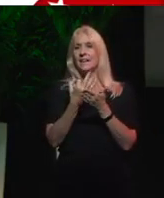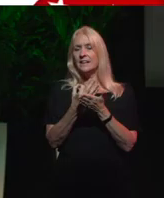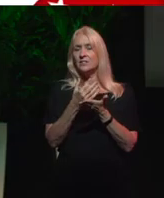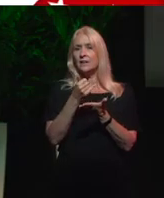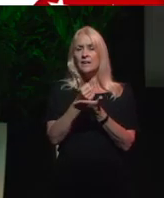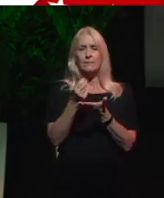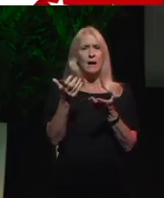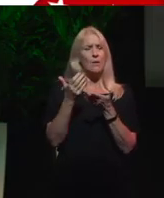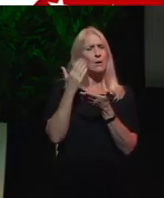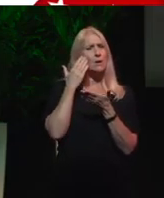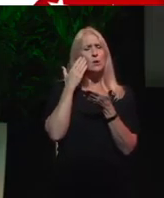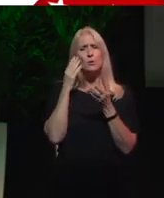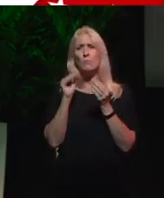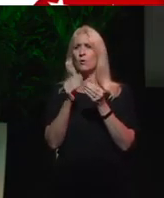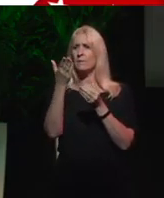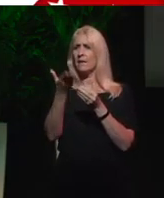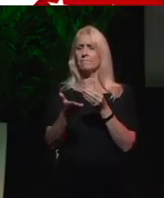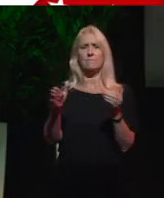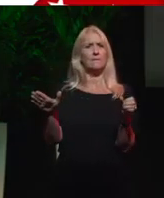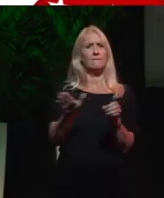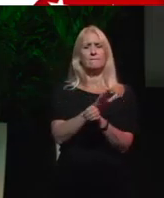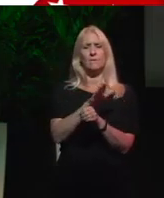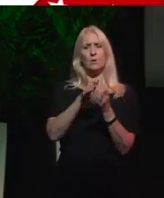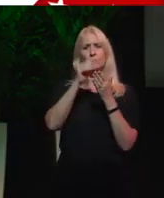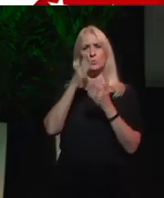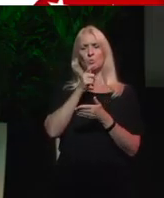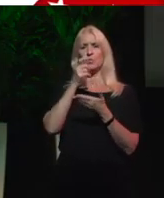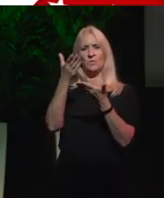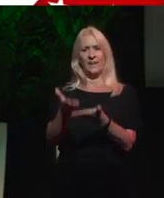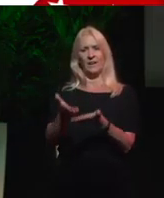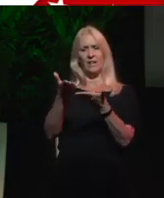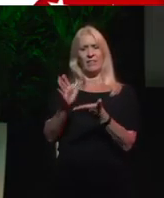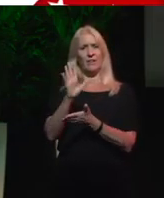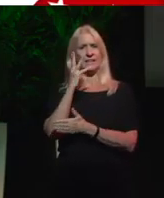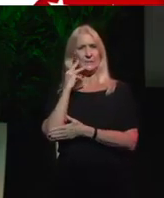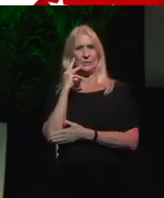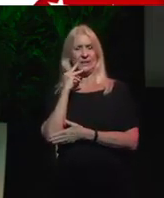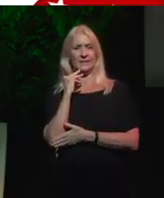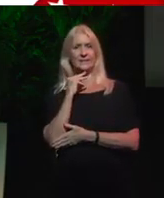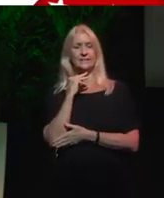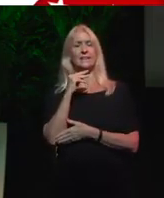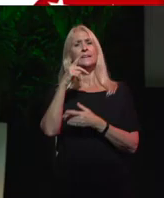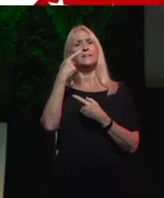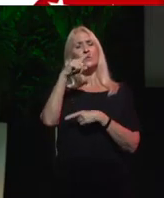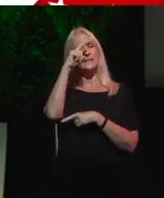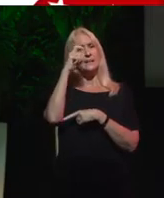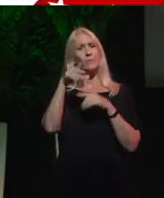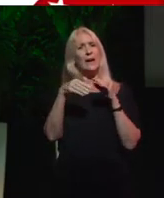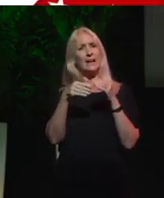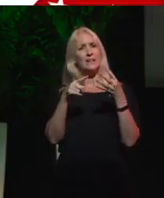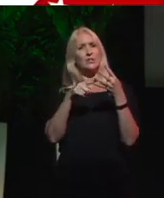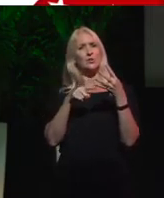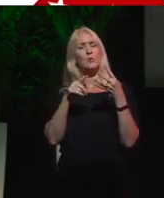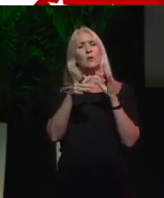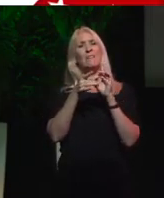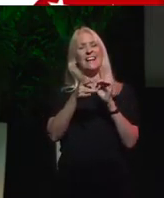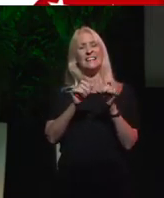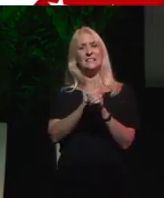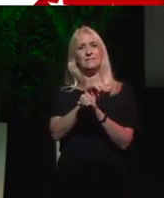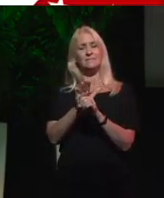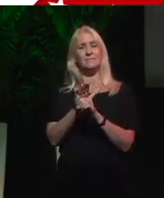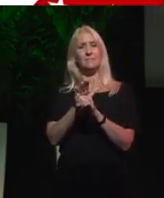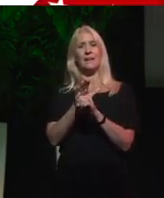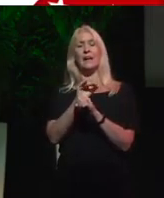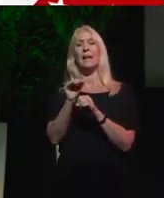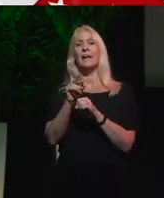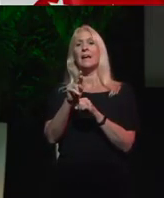know more about the whole student experience. And over the summer, we developed 2 additional item sets related to the pandemic and racial